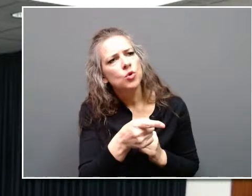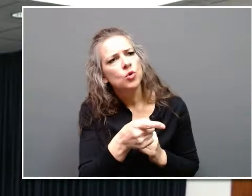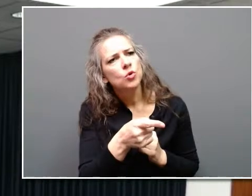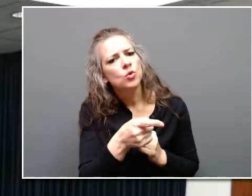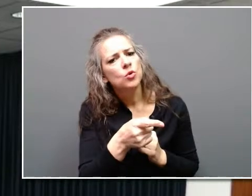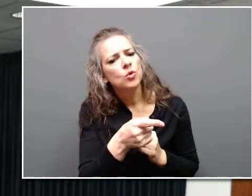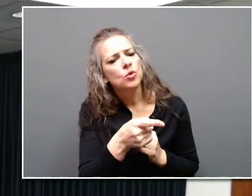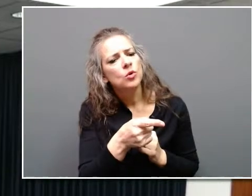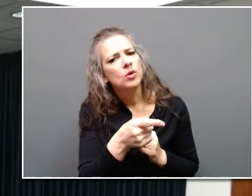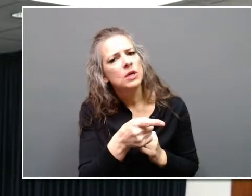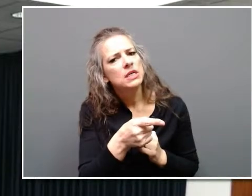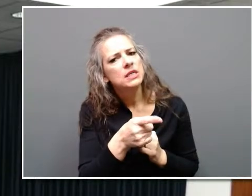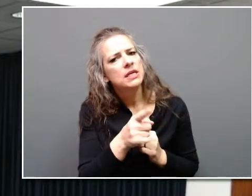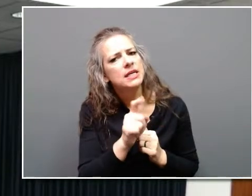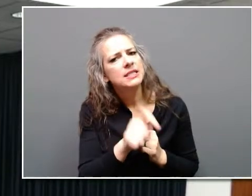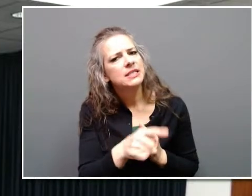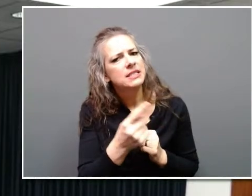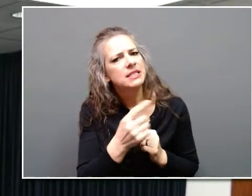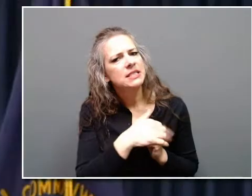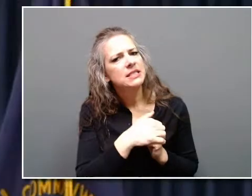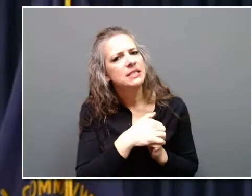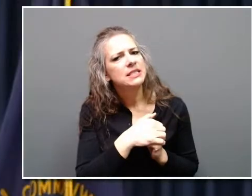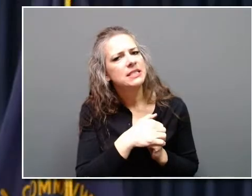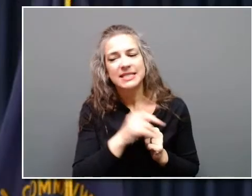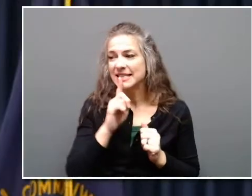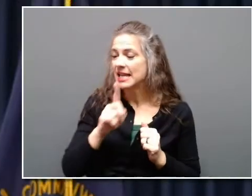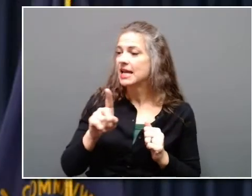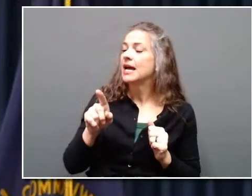Senate? Yeah, very similar.